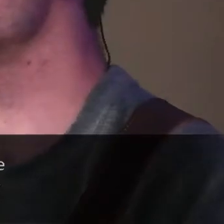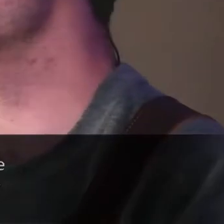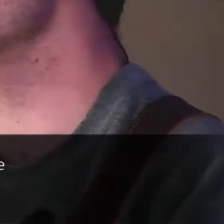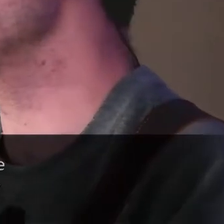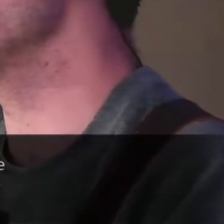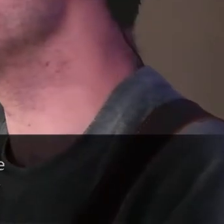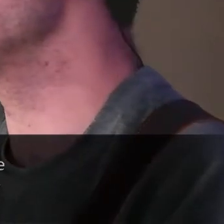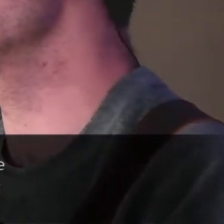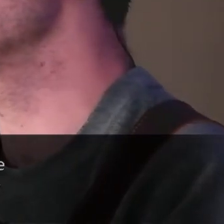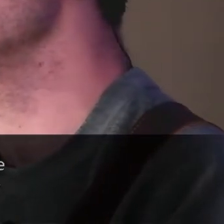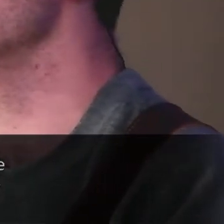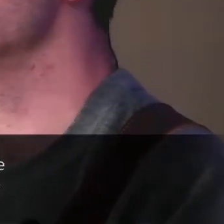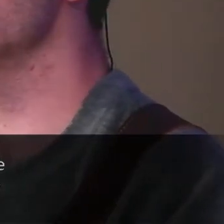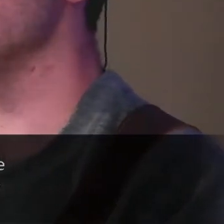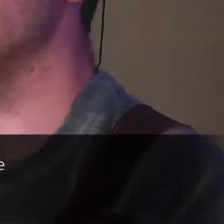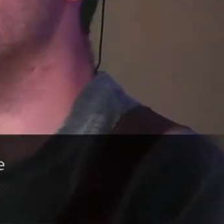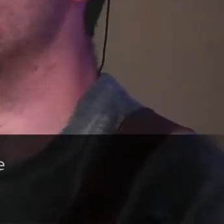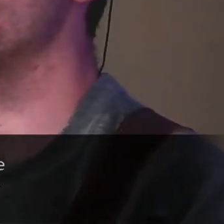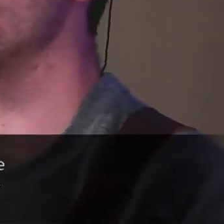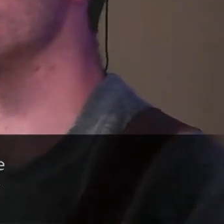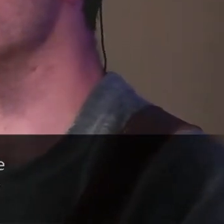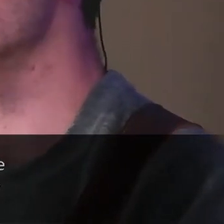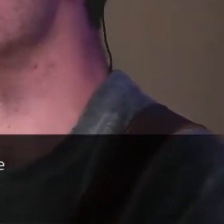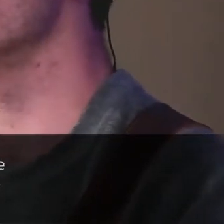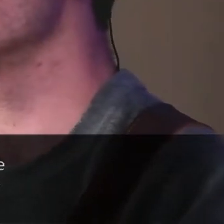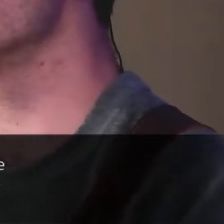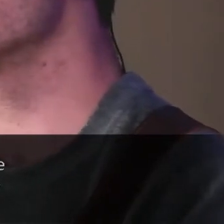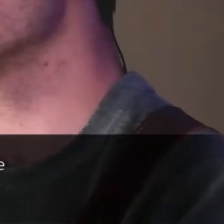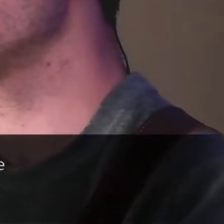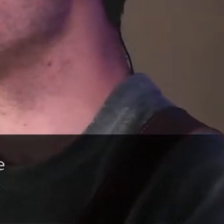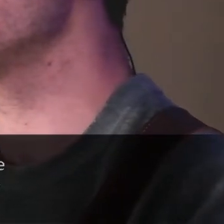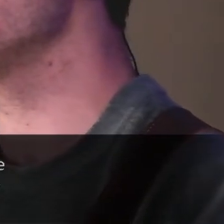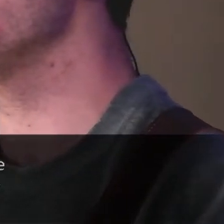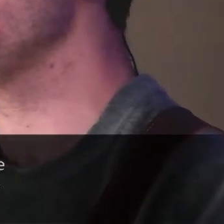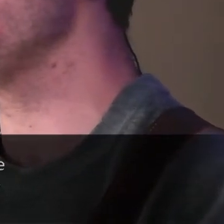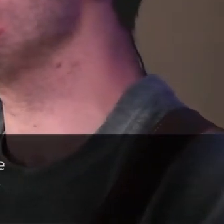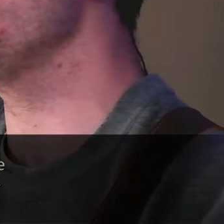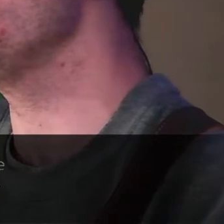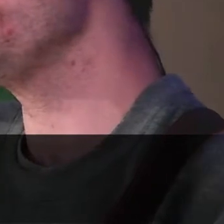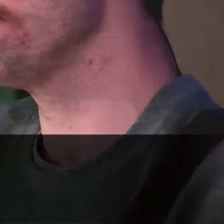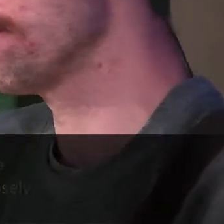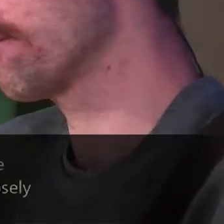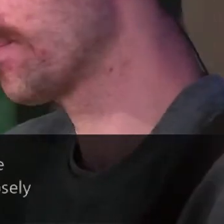and you train me to delight in all that's holy.